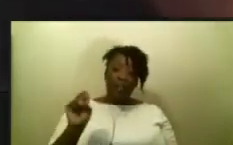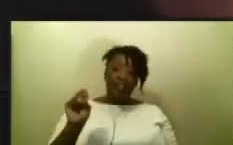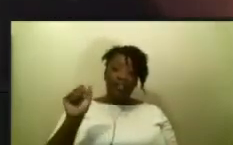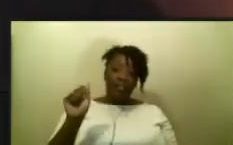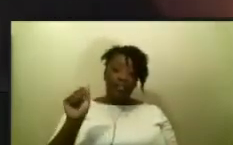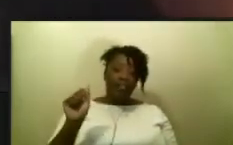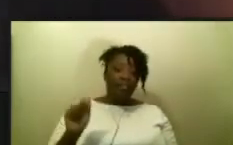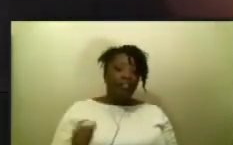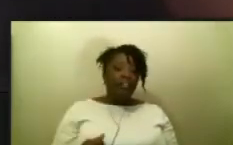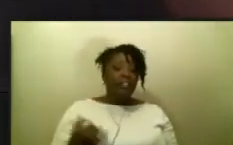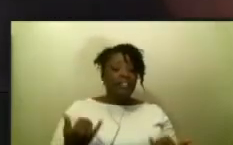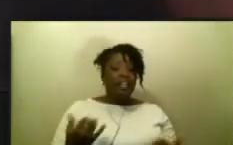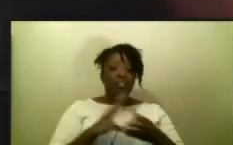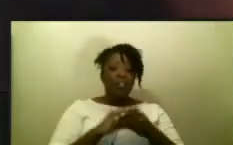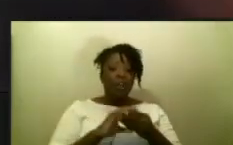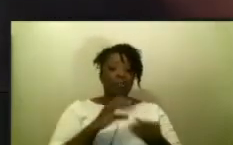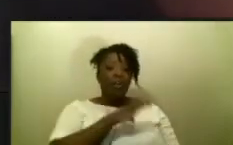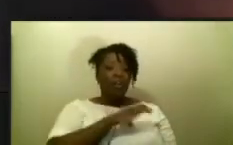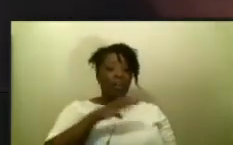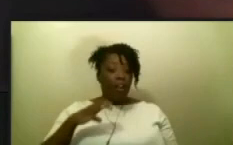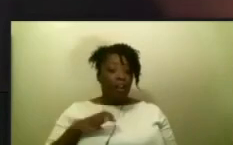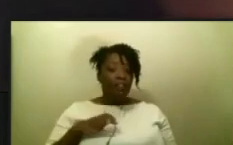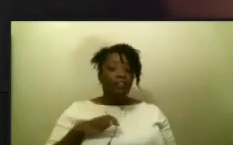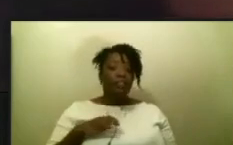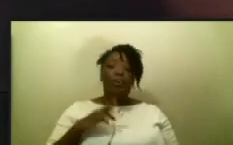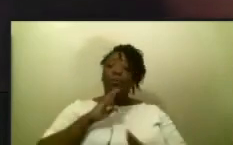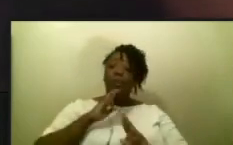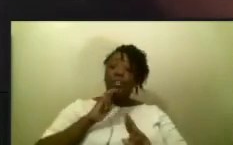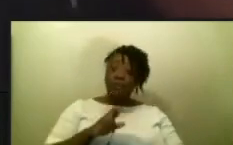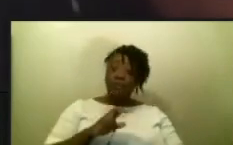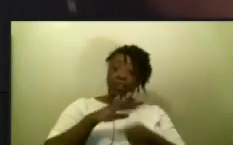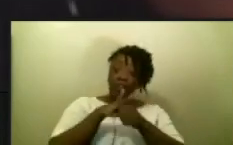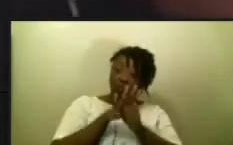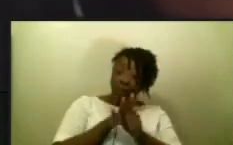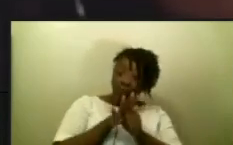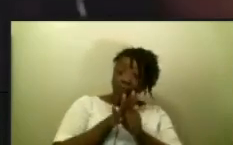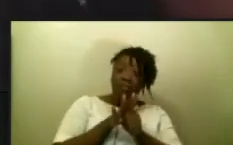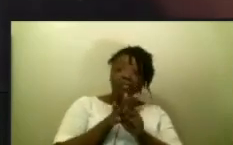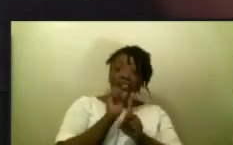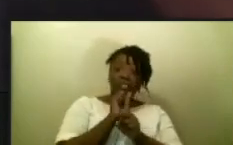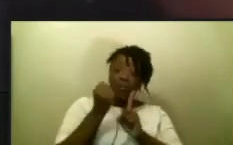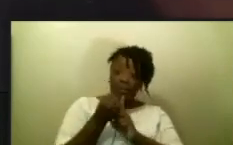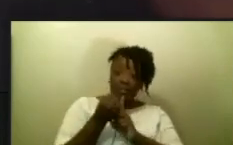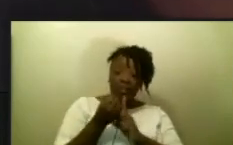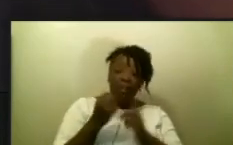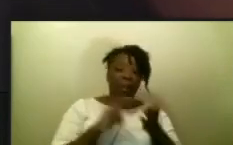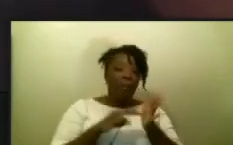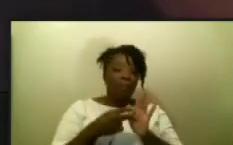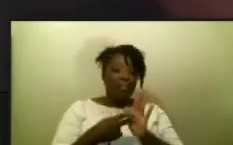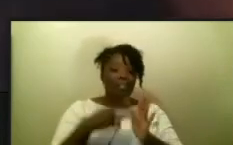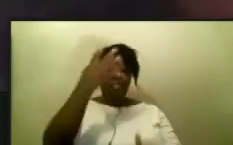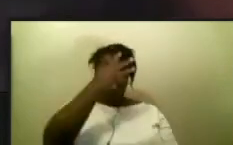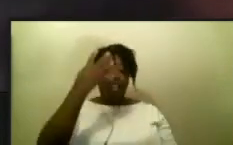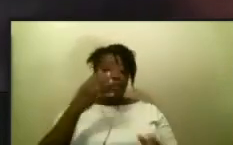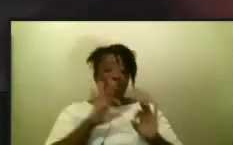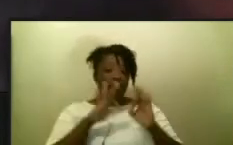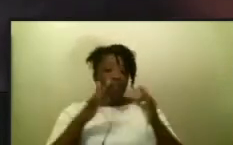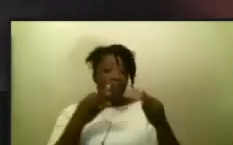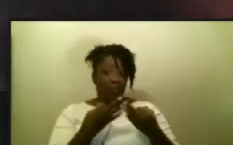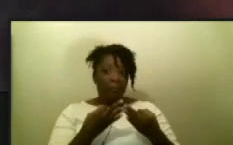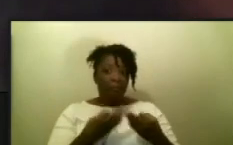how Congress has responded to the COVID pandemic and what that means for immigrant families.